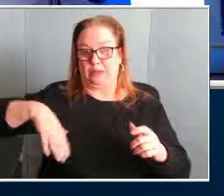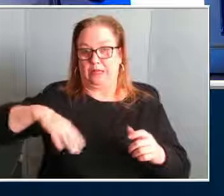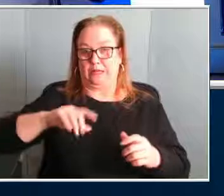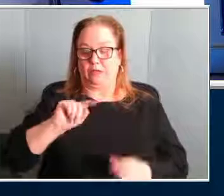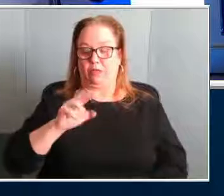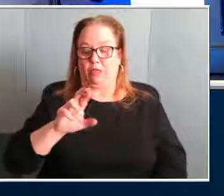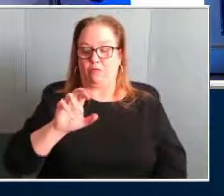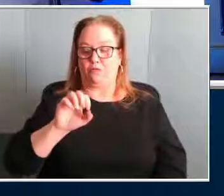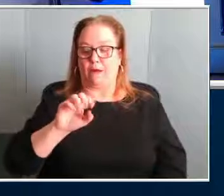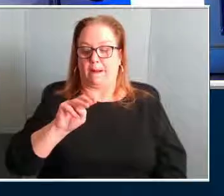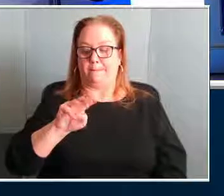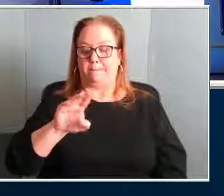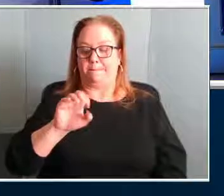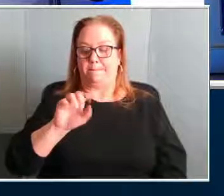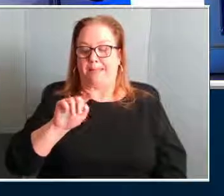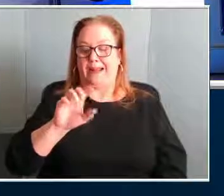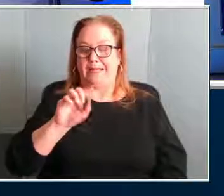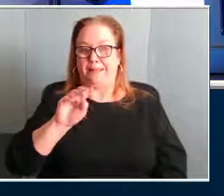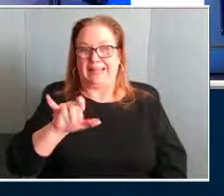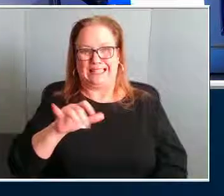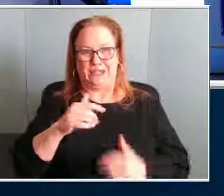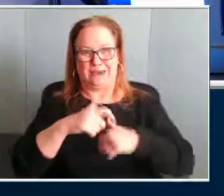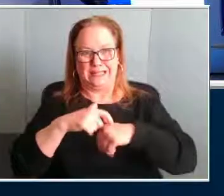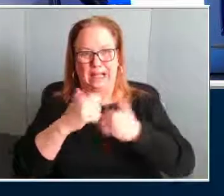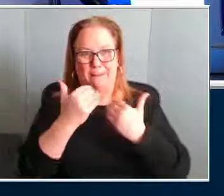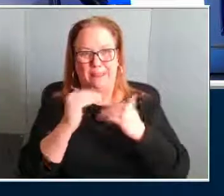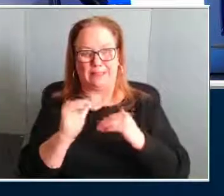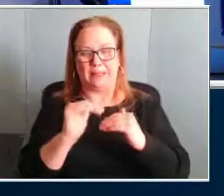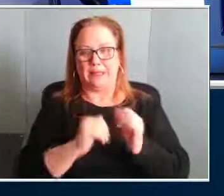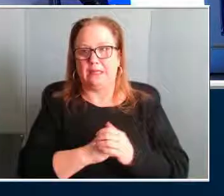Is there a time limit that you need to get in there?